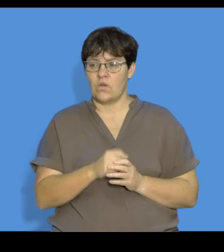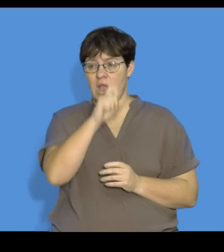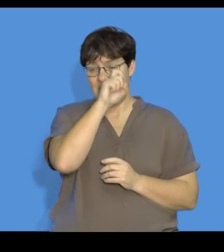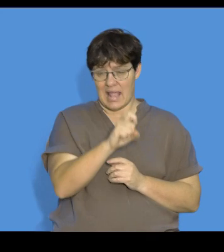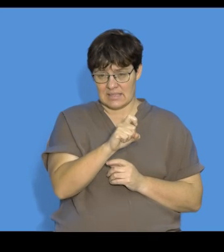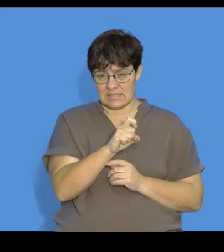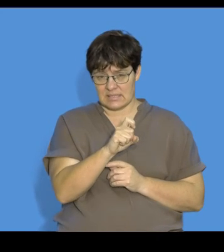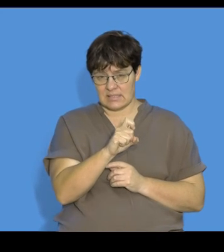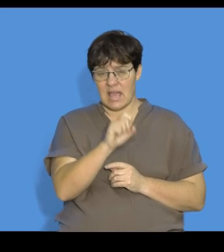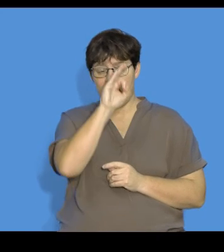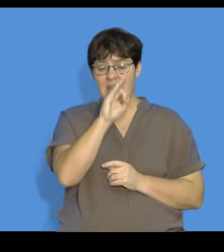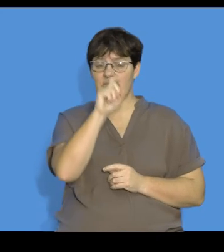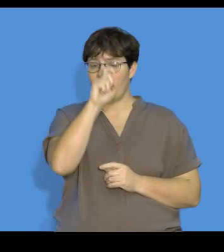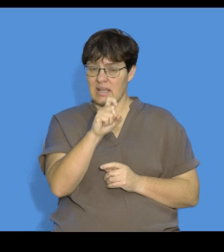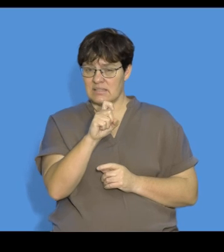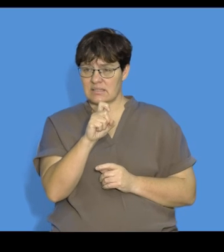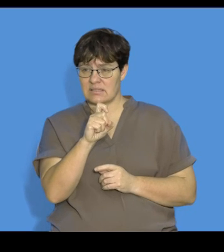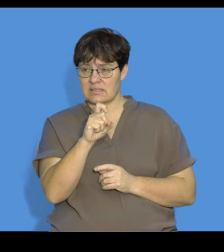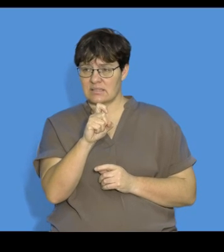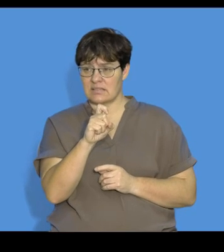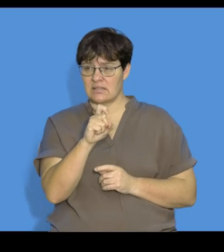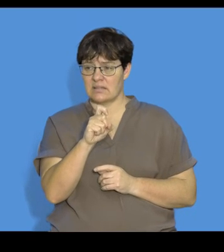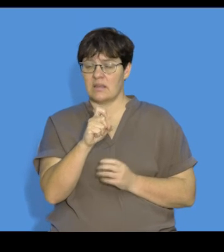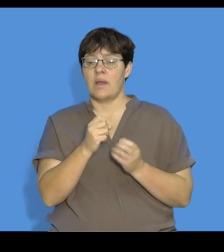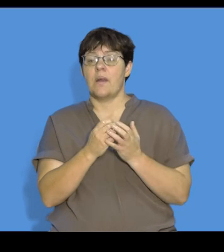of x is f of x